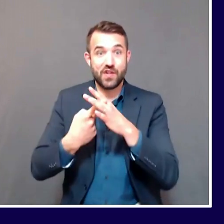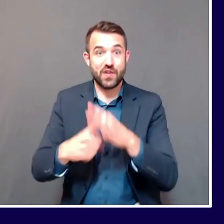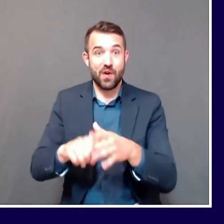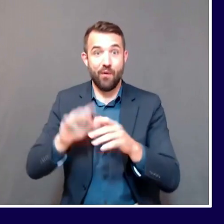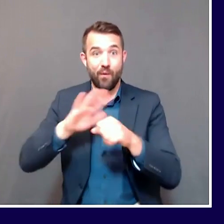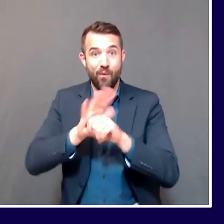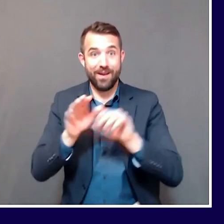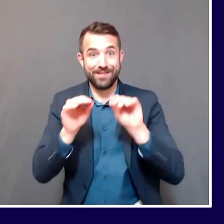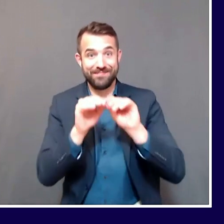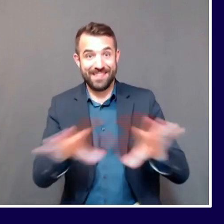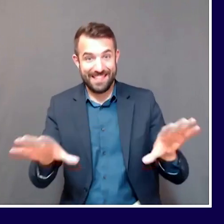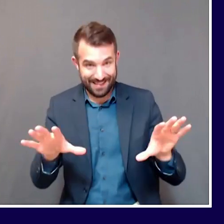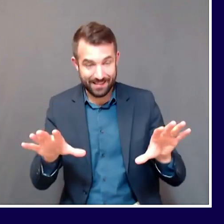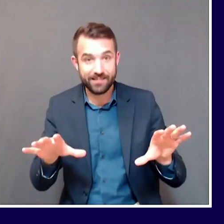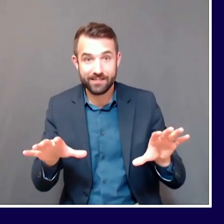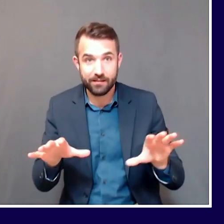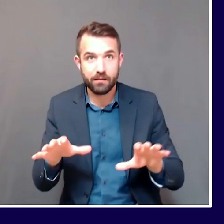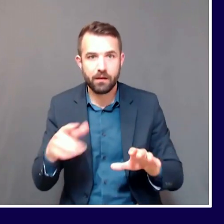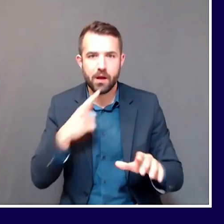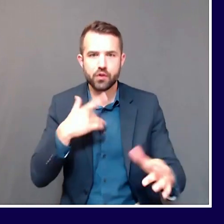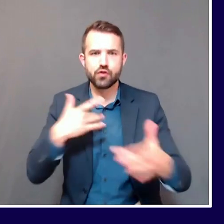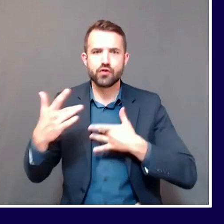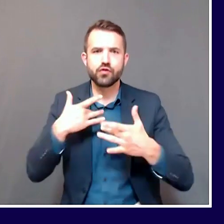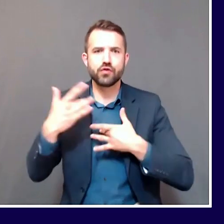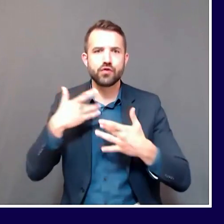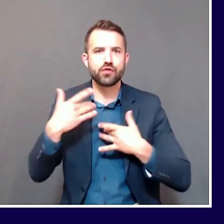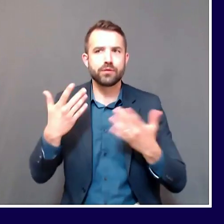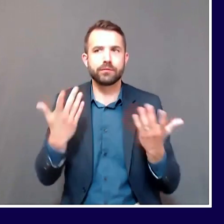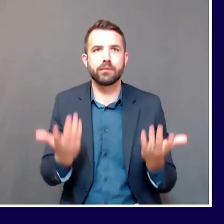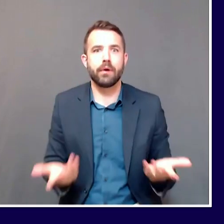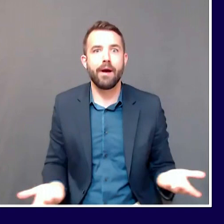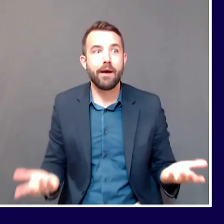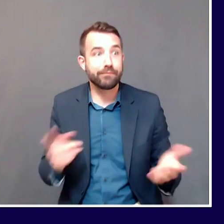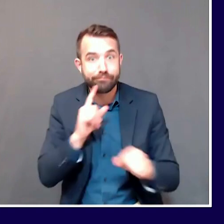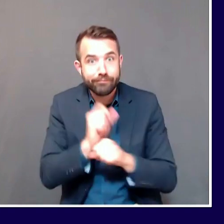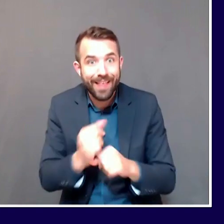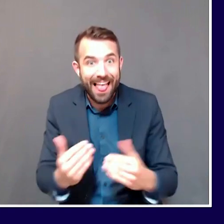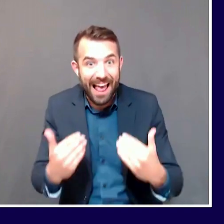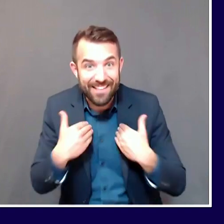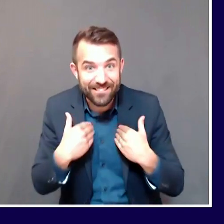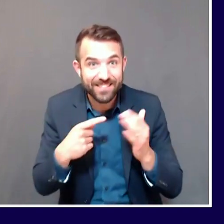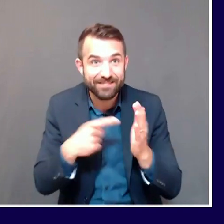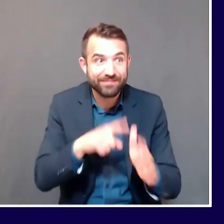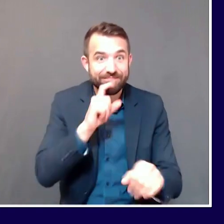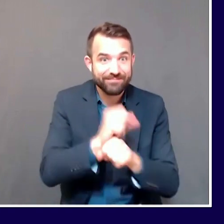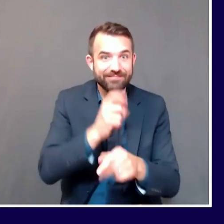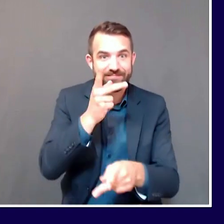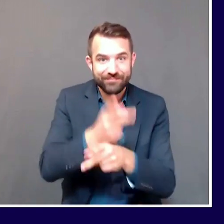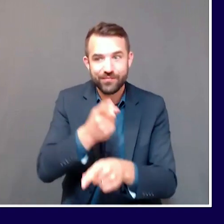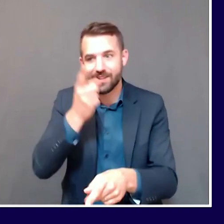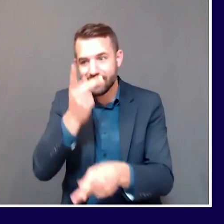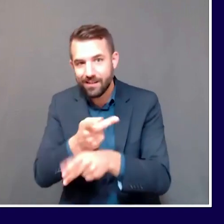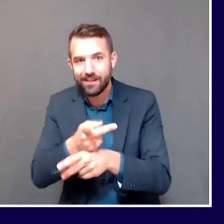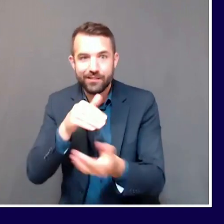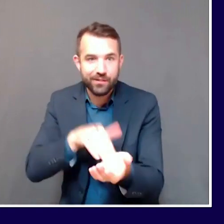positive get the care that they need. If you go to coverme.gov, that's